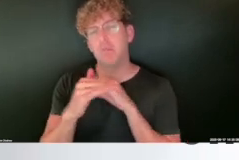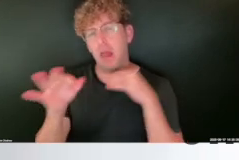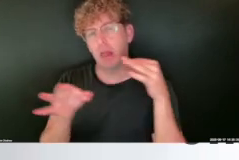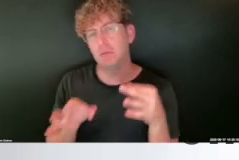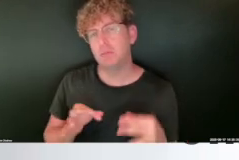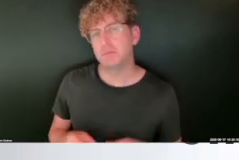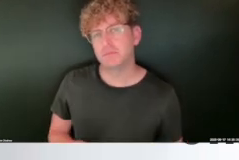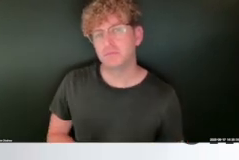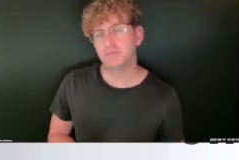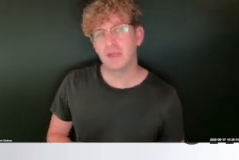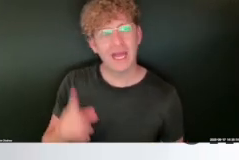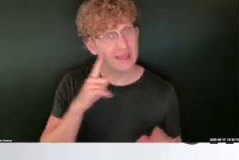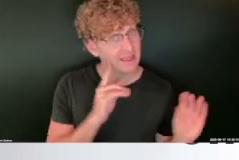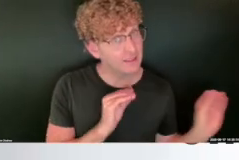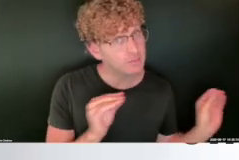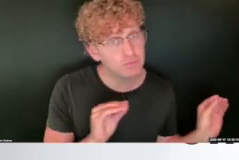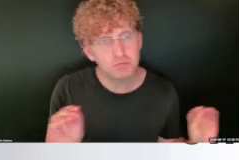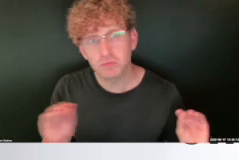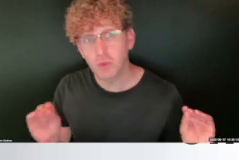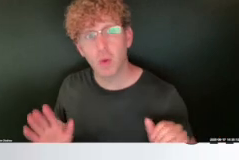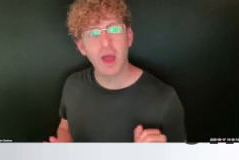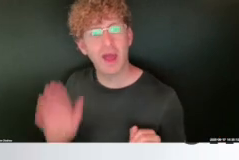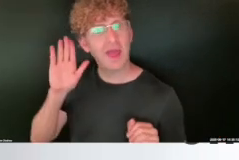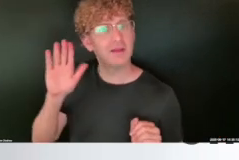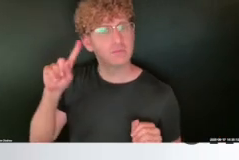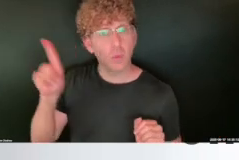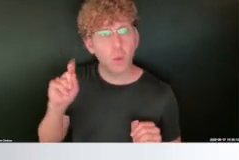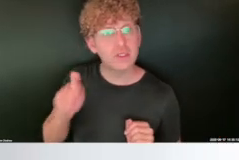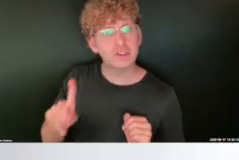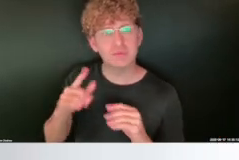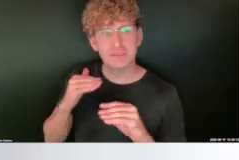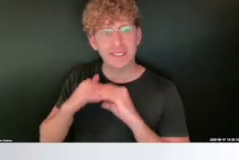no more hands raised or questions in the email, so we can move on.